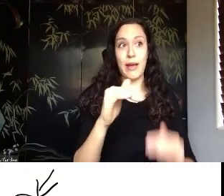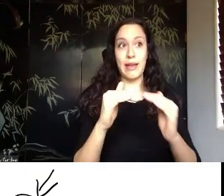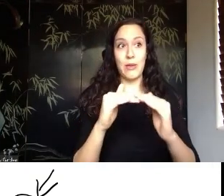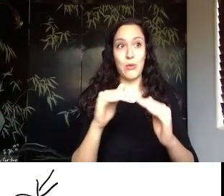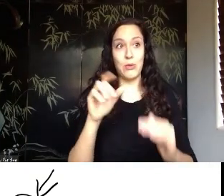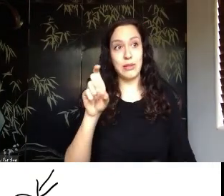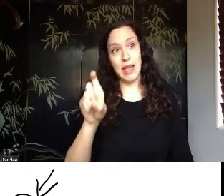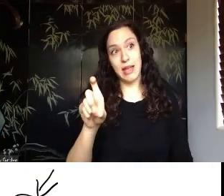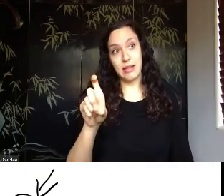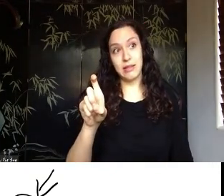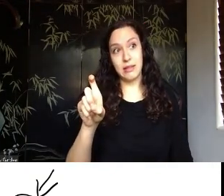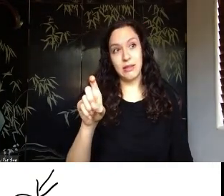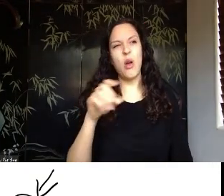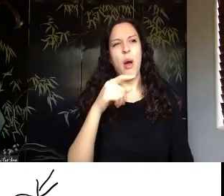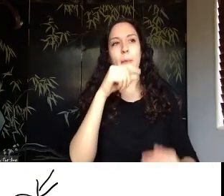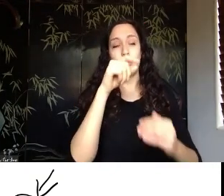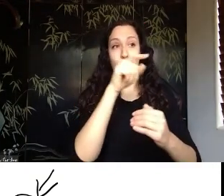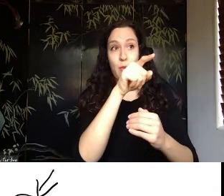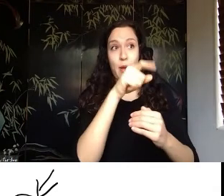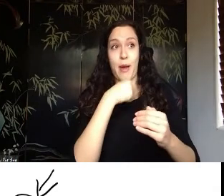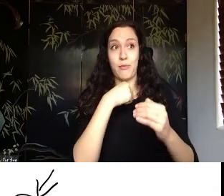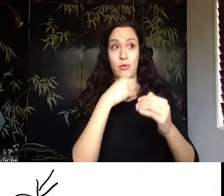Let's see.